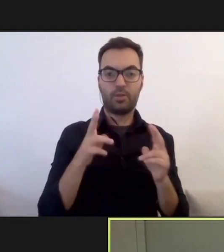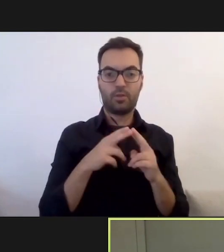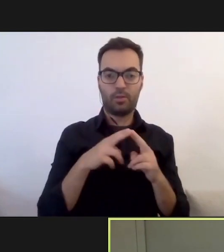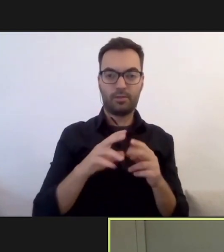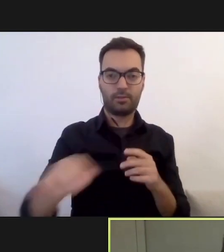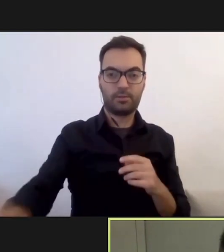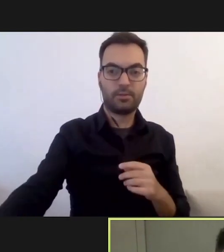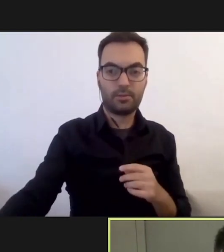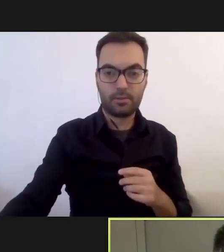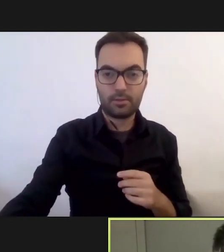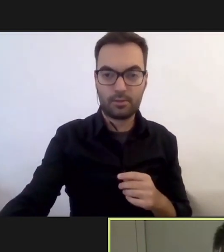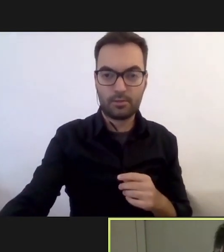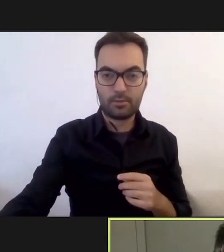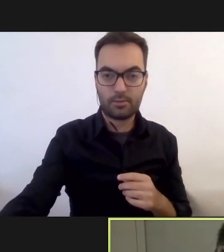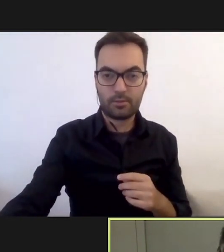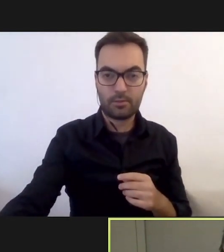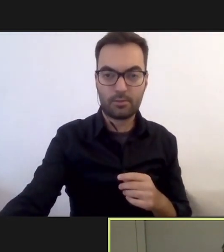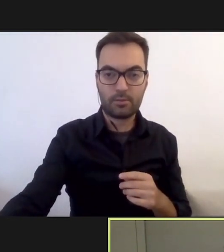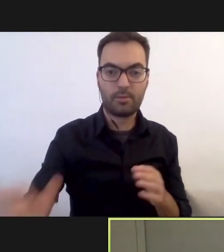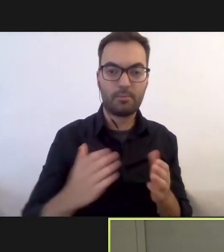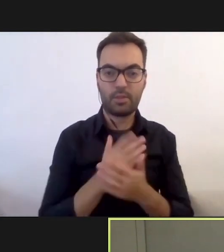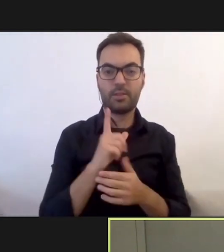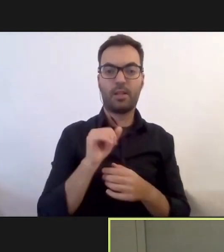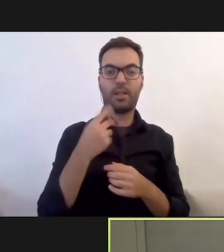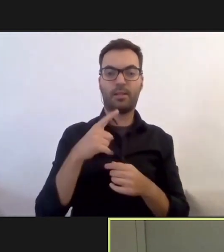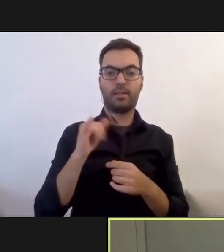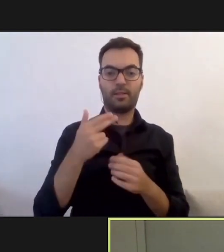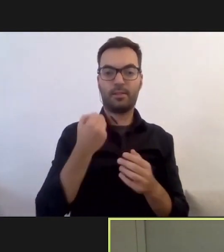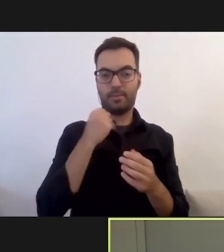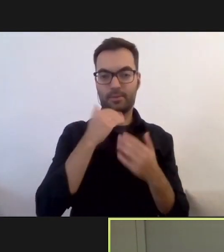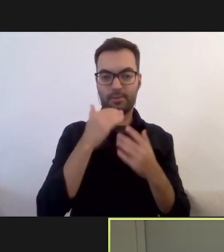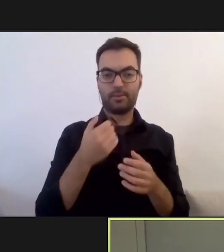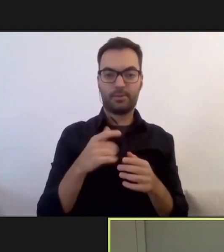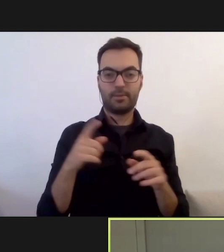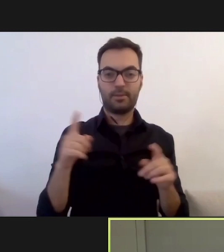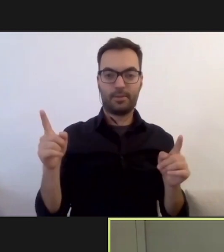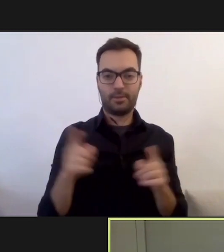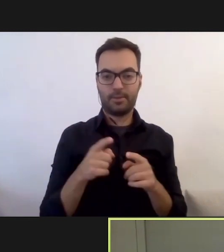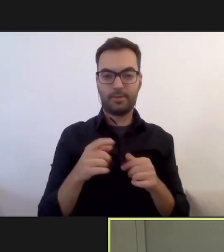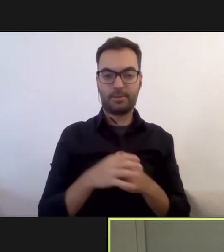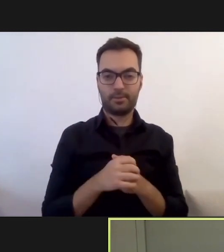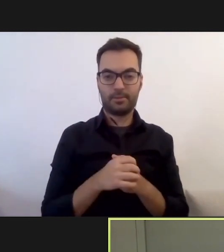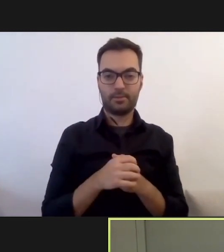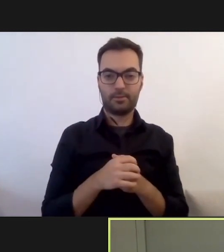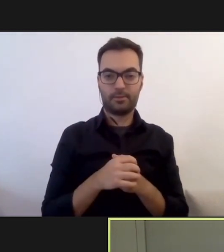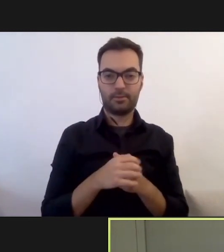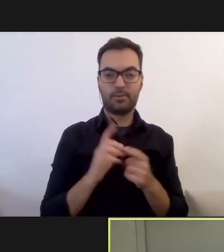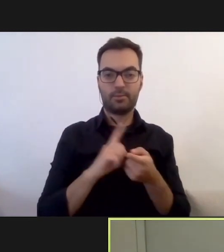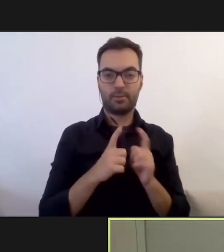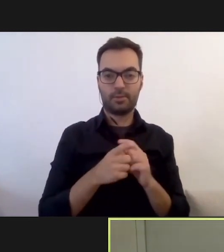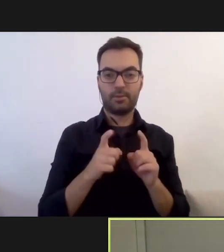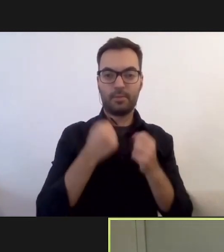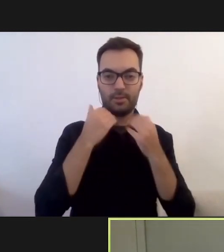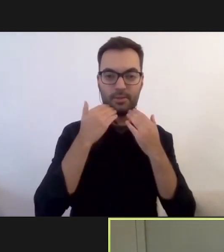the LinkedIn. And thank you for this very short meeting. And